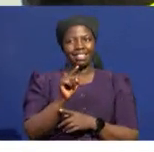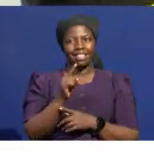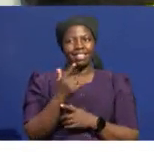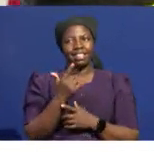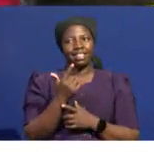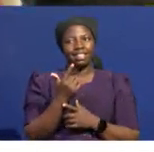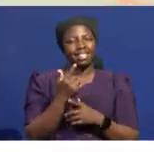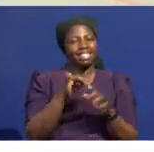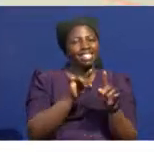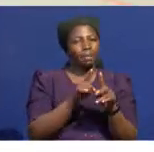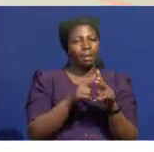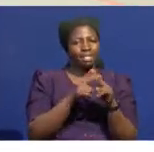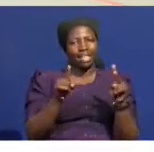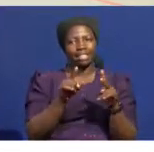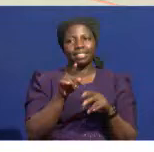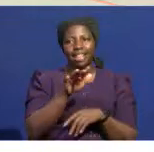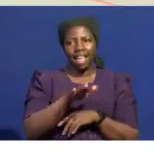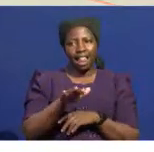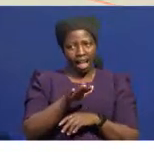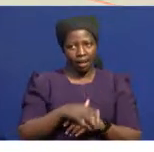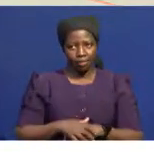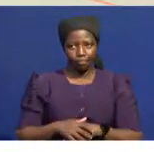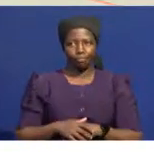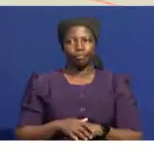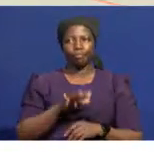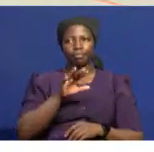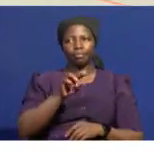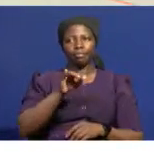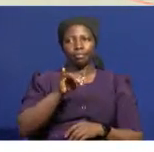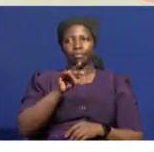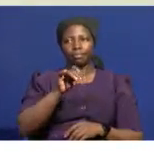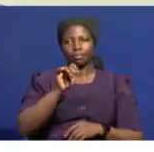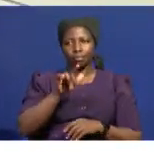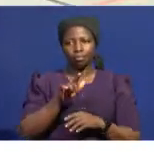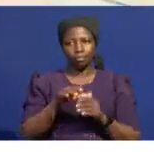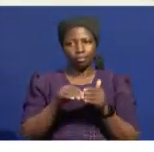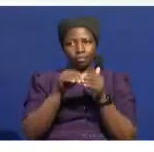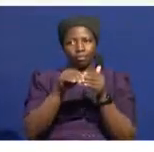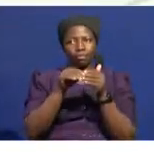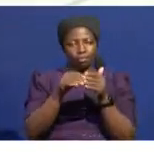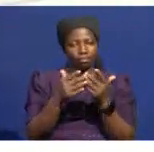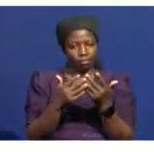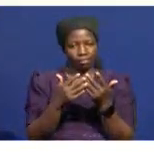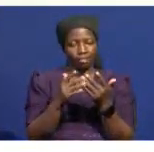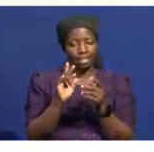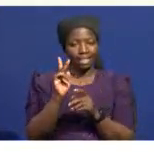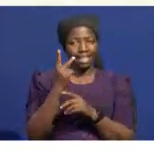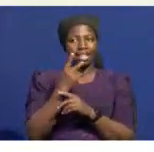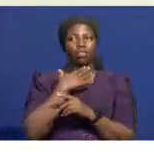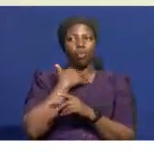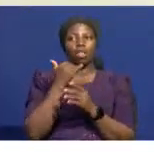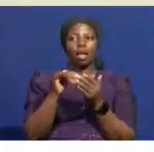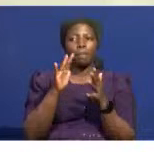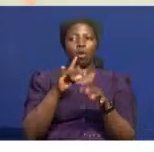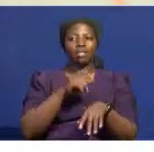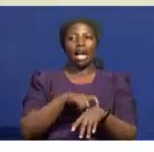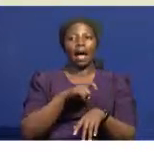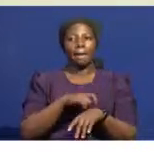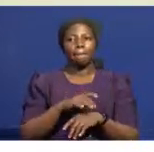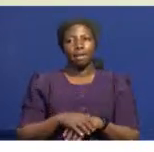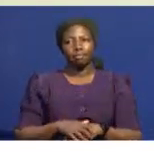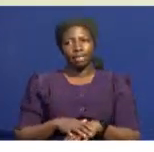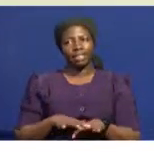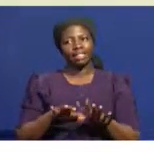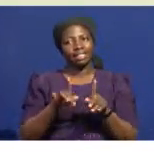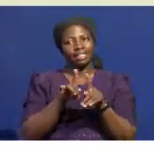a starting point. Mikhail Benya guided Team Russia to the victory that left Kenya hungering for more time on the court. The script was the